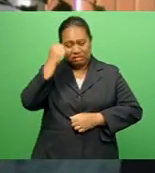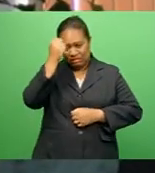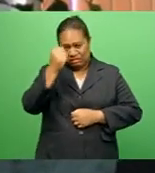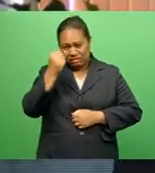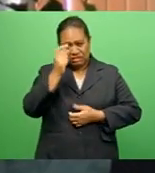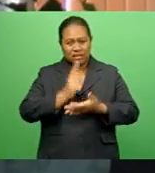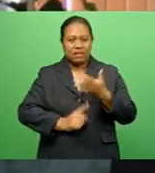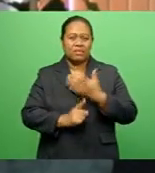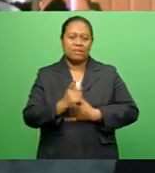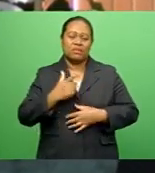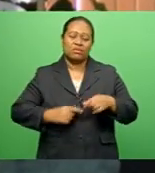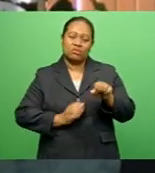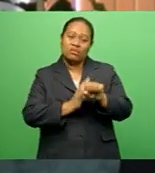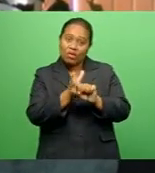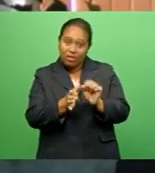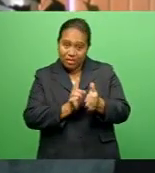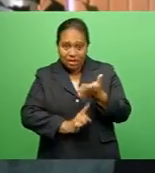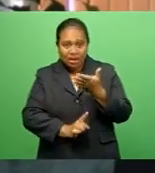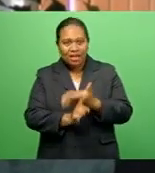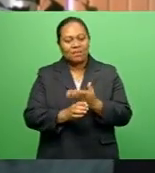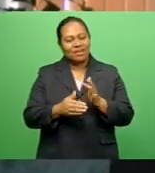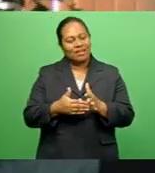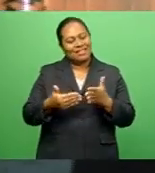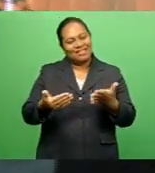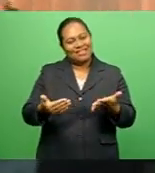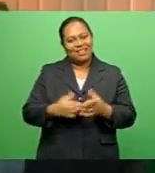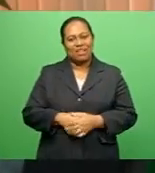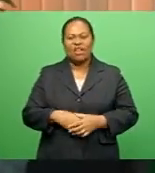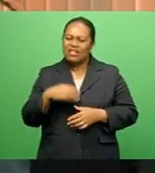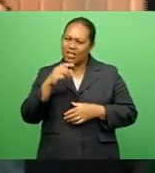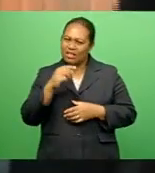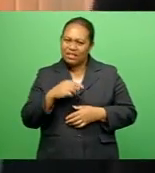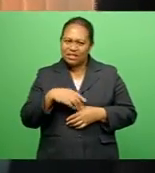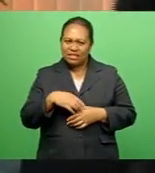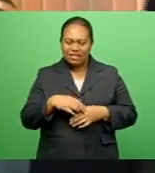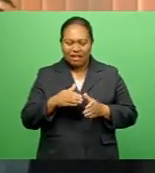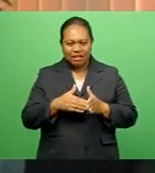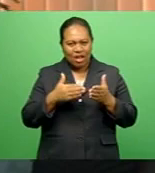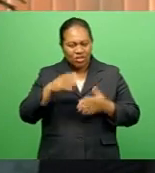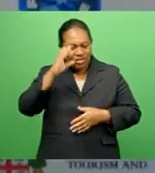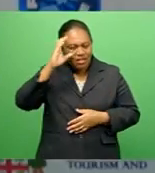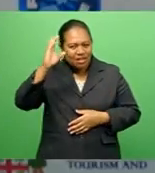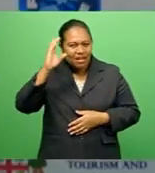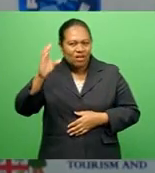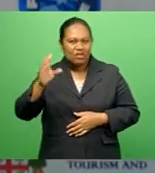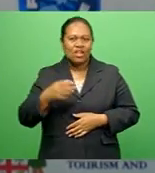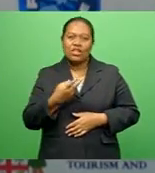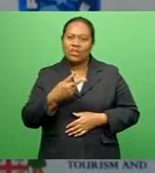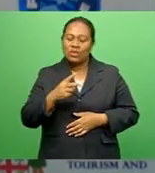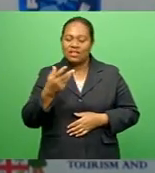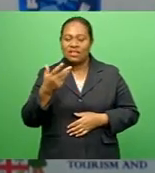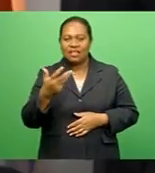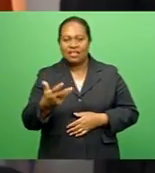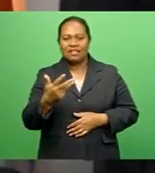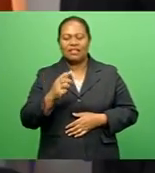COVID-19, and at least this small contribution of $20,000